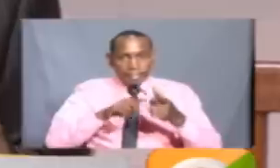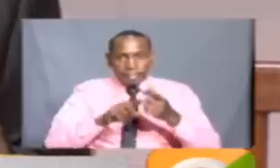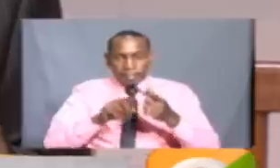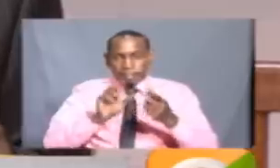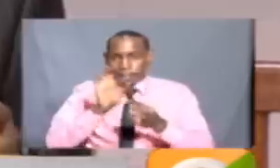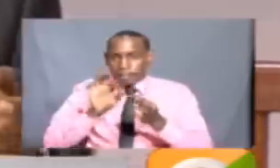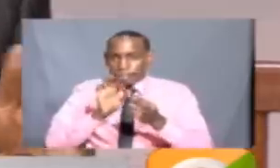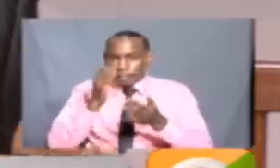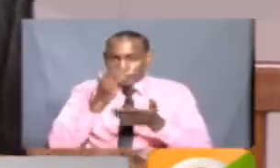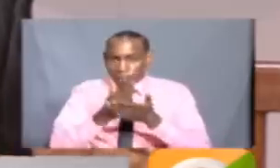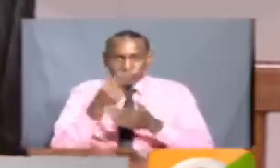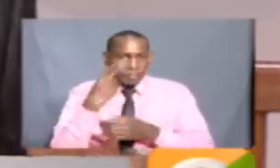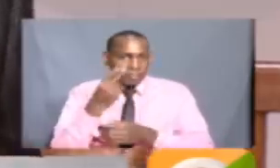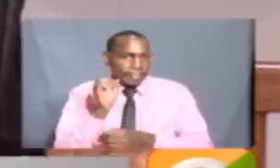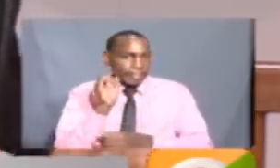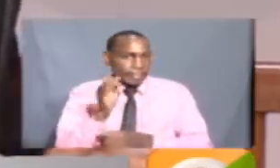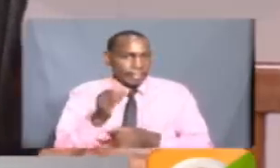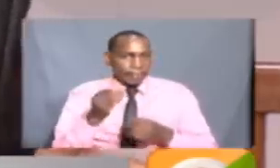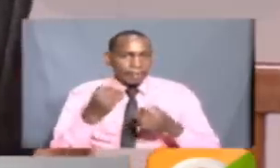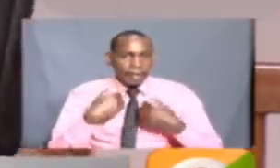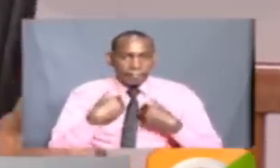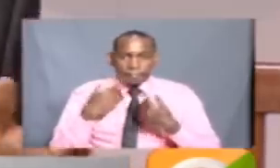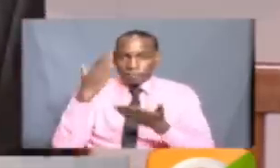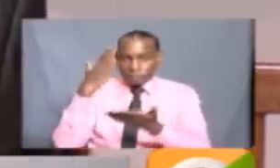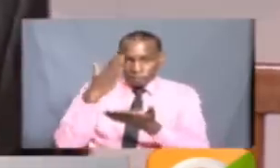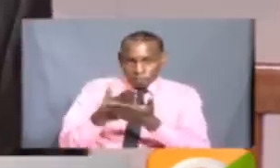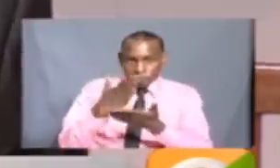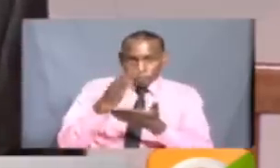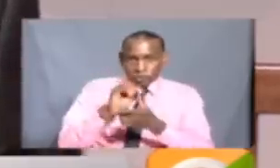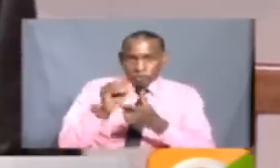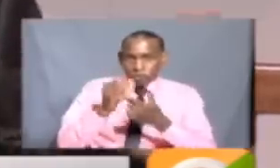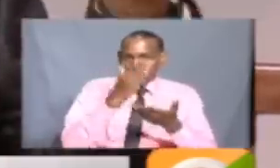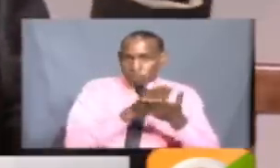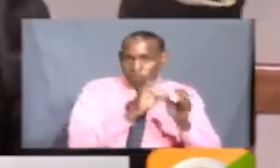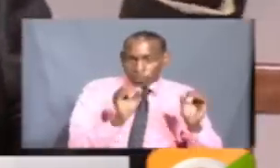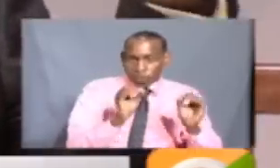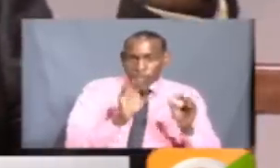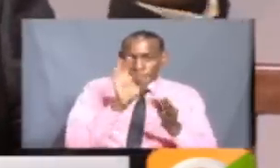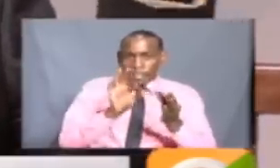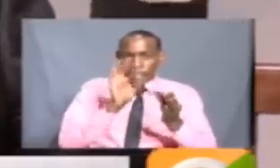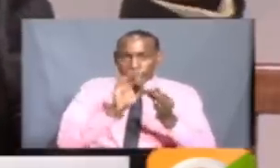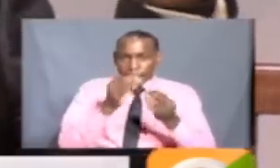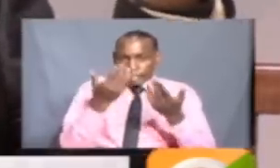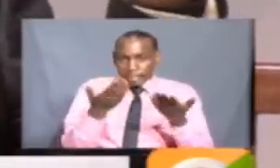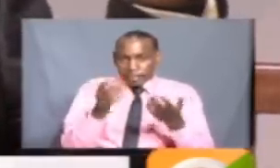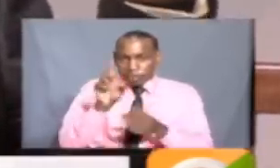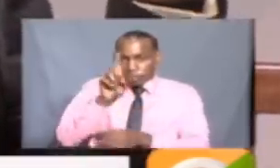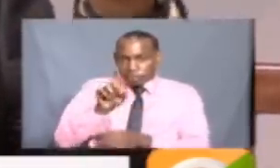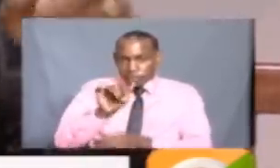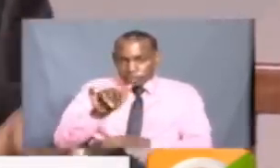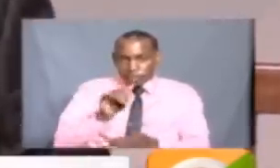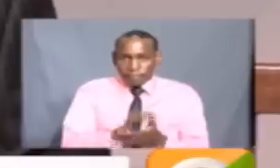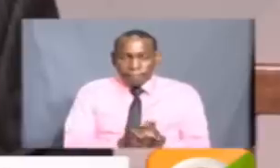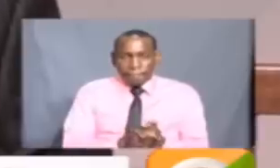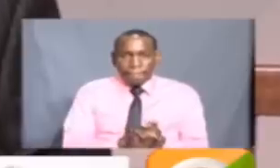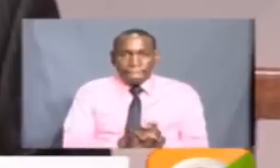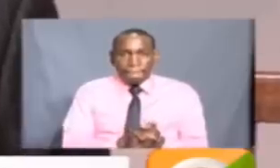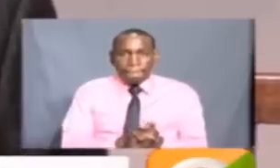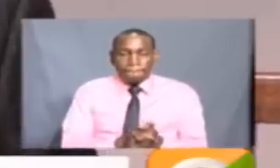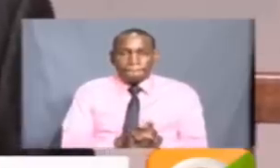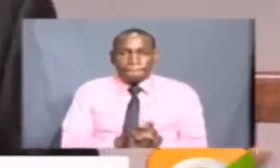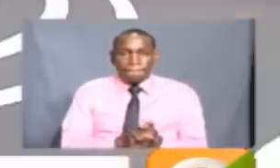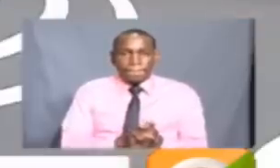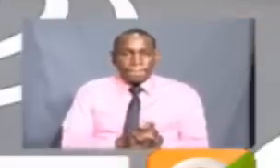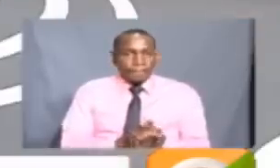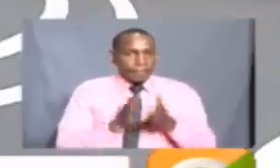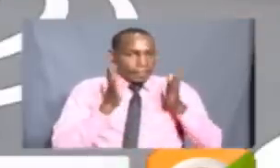them. And we see whether they are valid or not. How do I test that hypothesis?